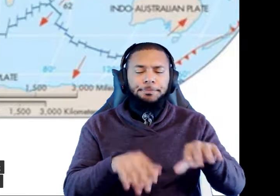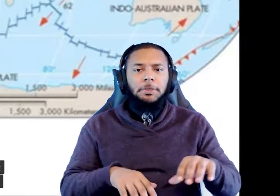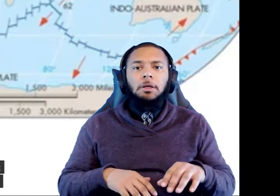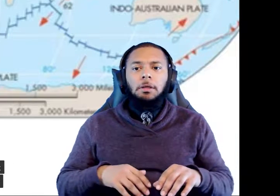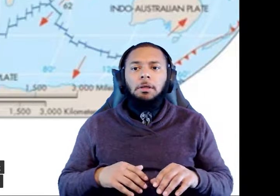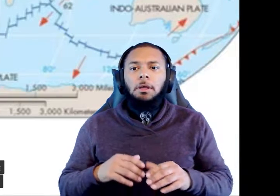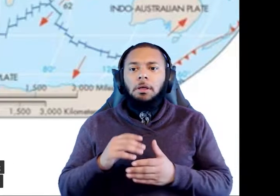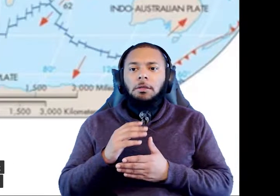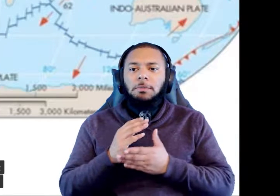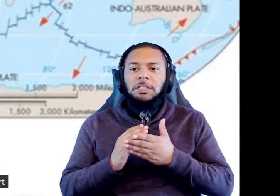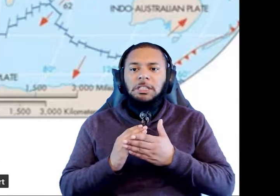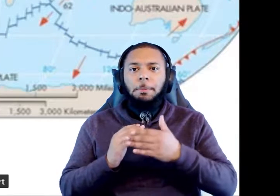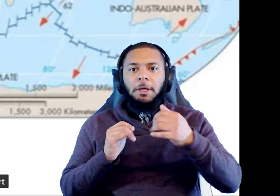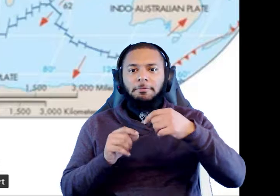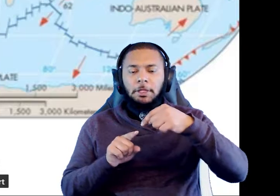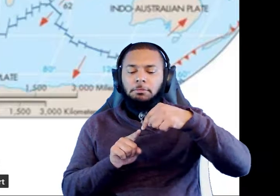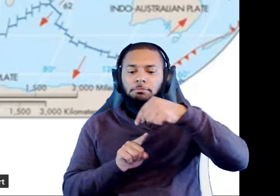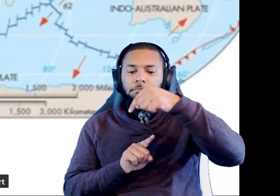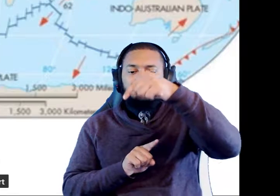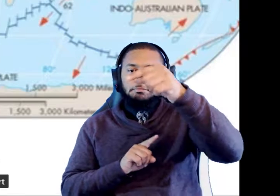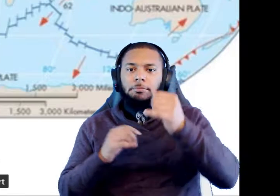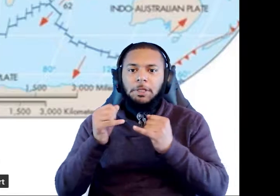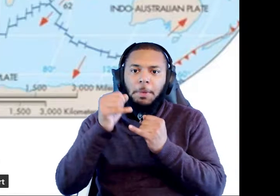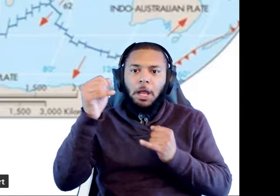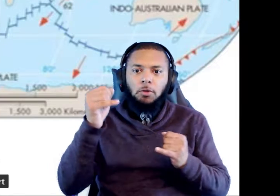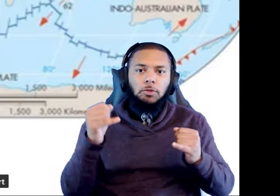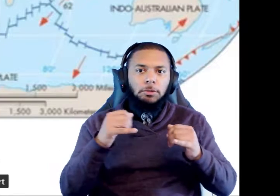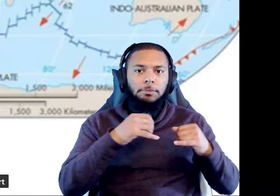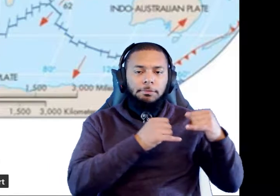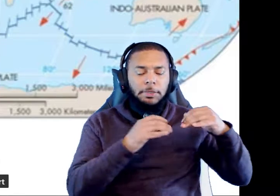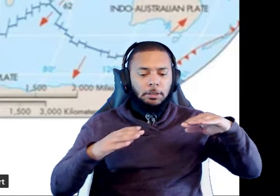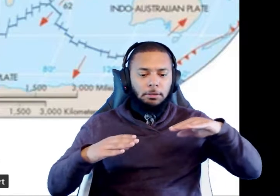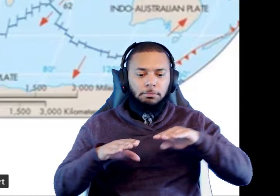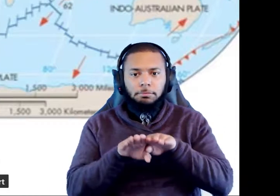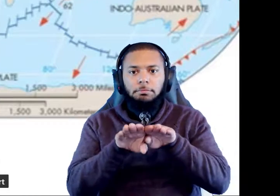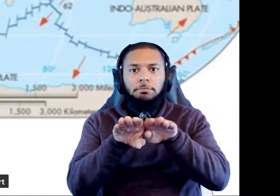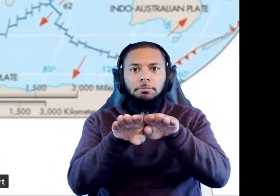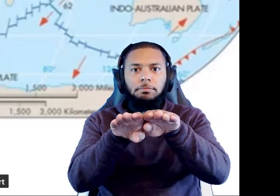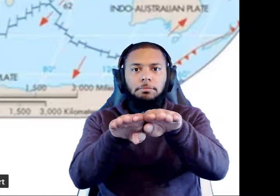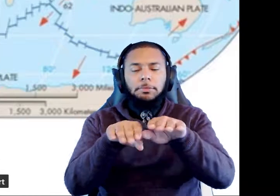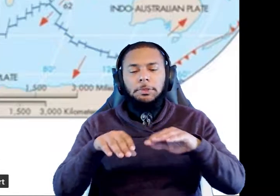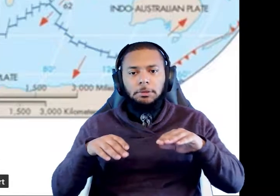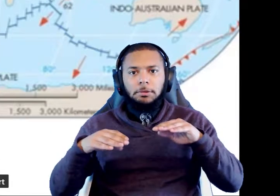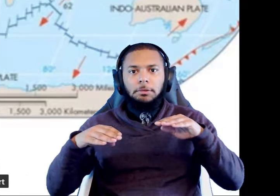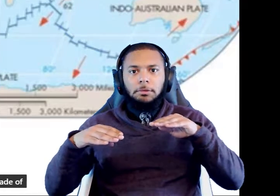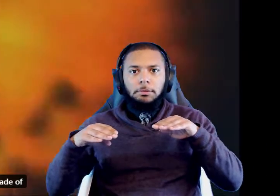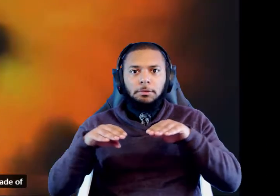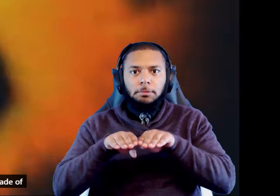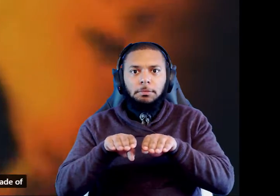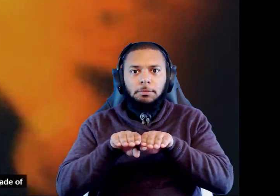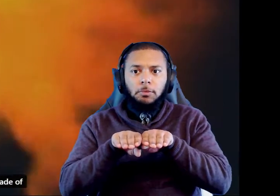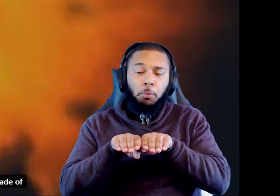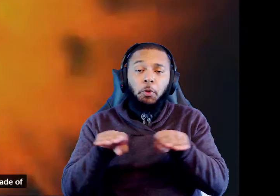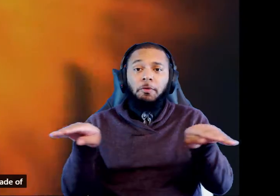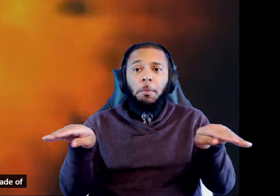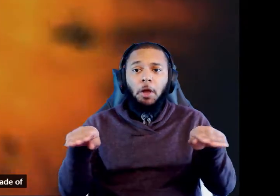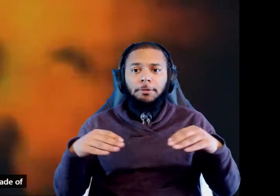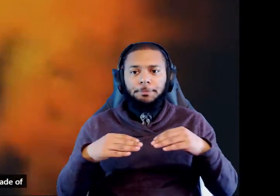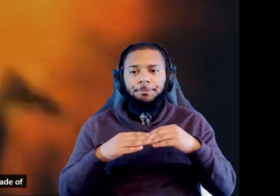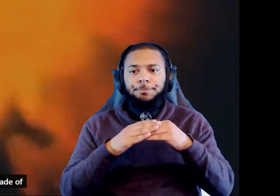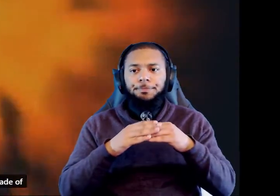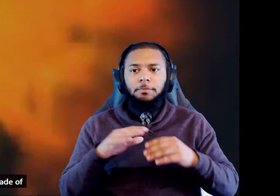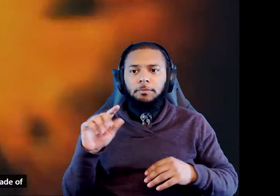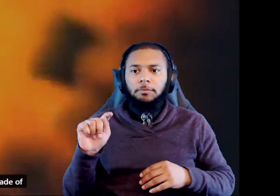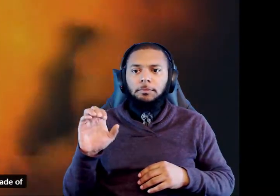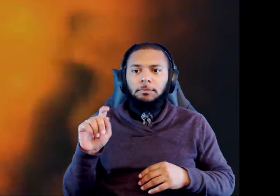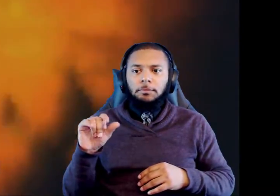look at some of the boundaries between the plates as they bump into each other, brush alongside each other, or move apart from each other. Tectonic